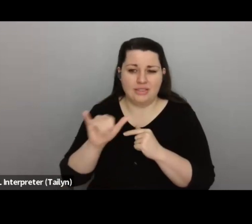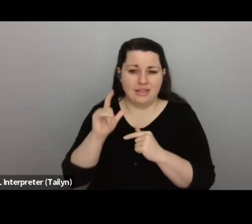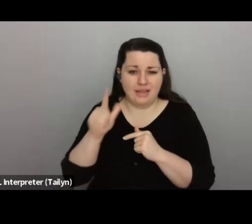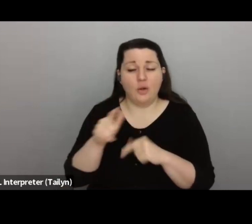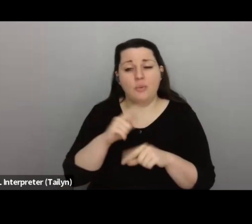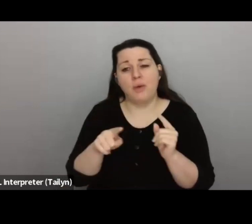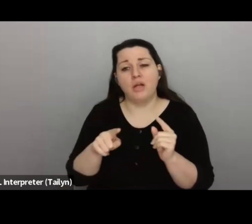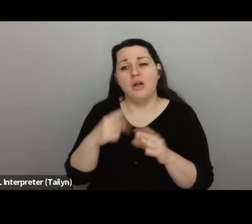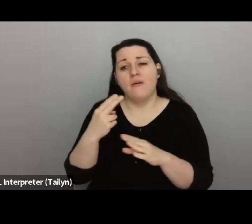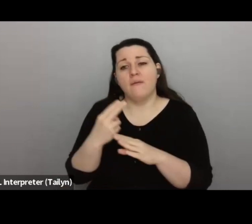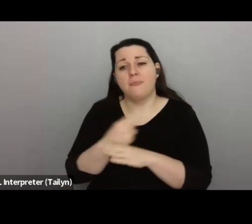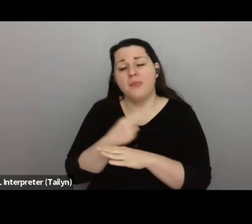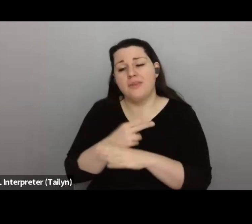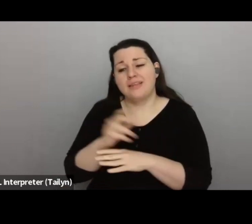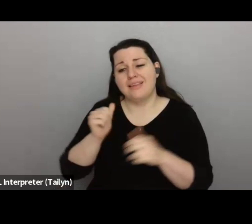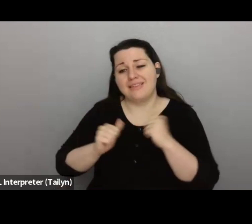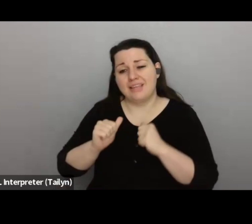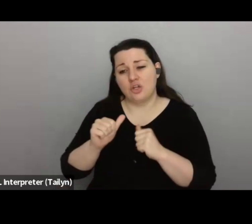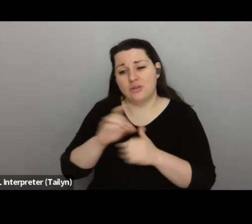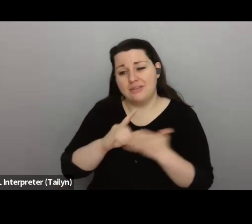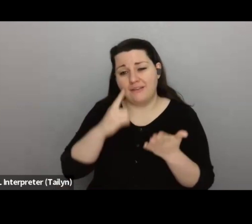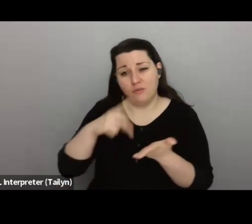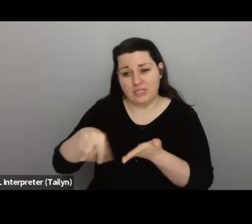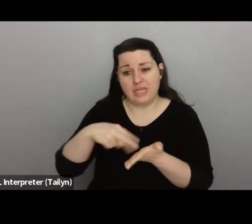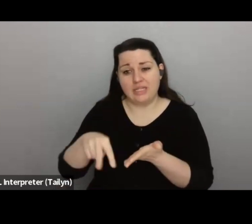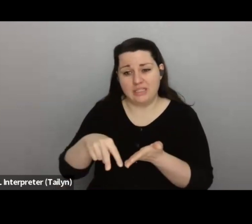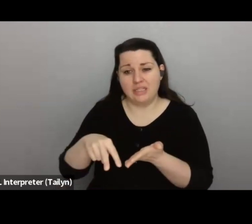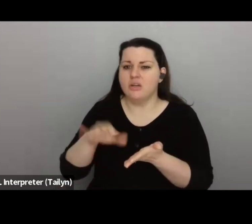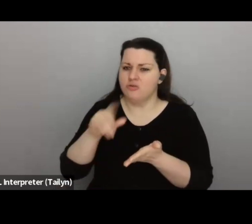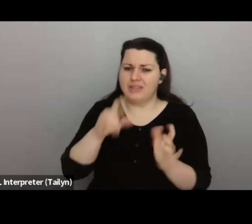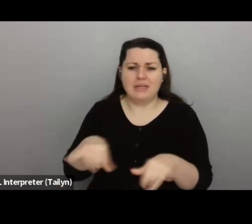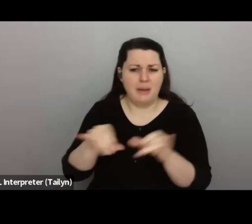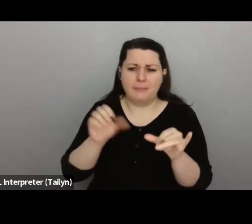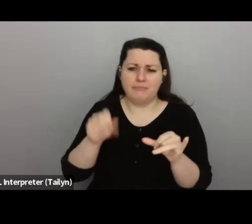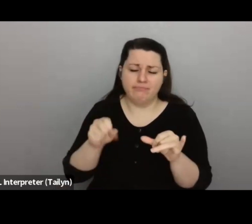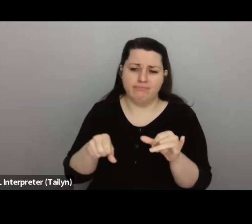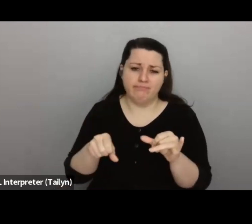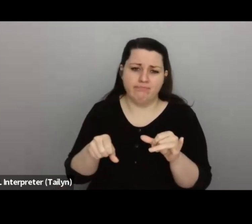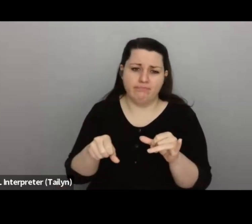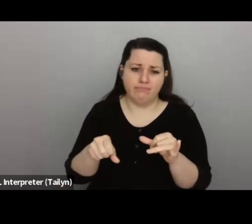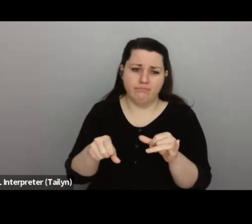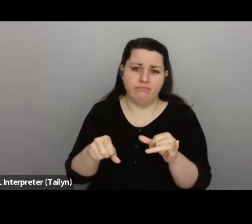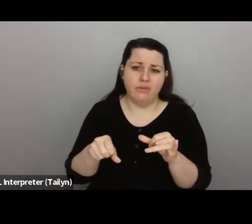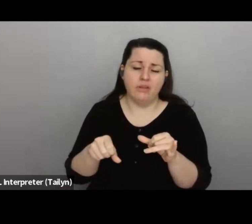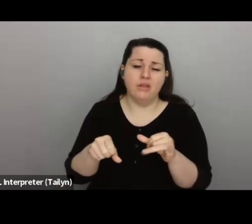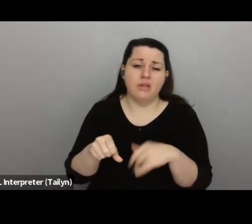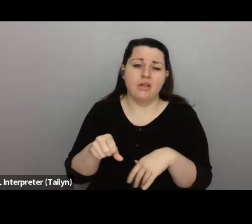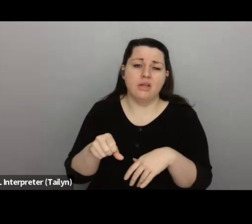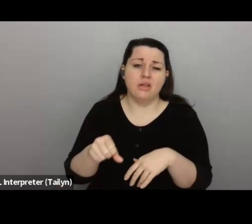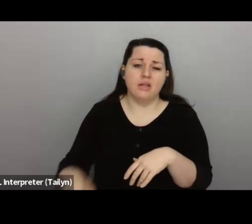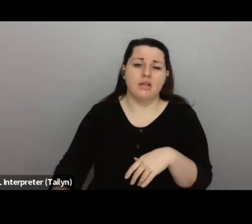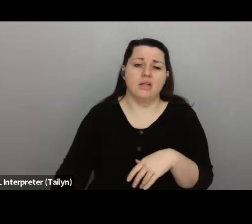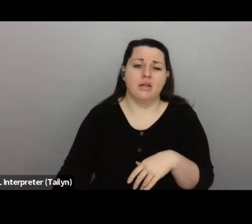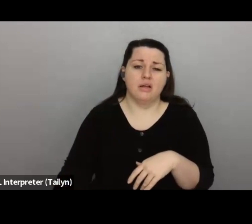utilizing theater design for dance is something that's very common in itself. The